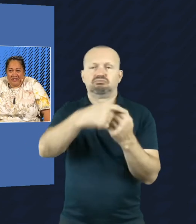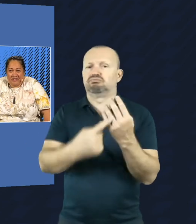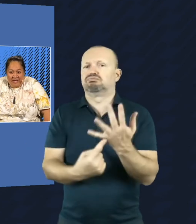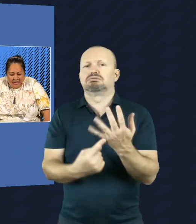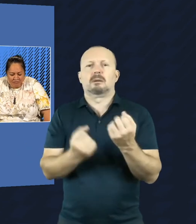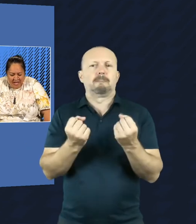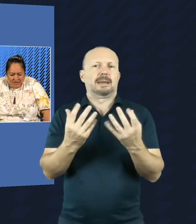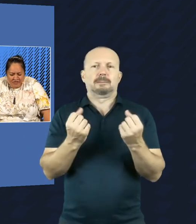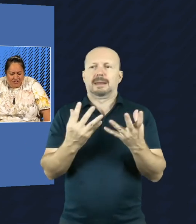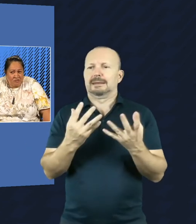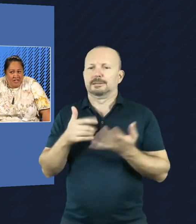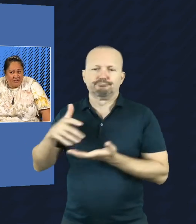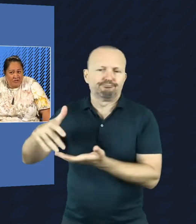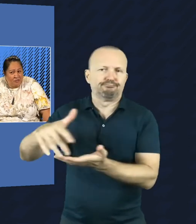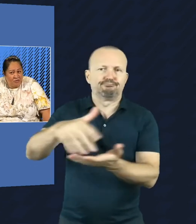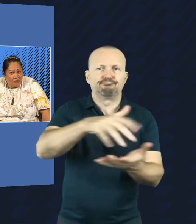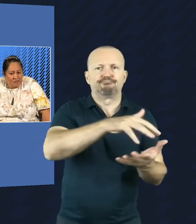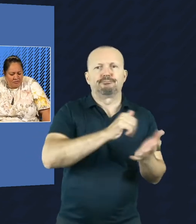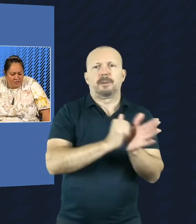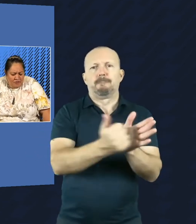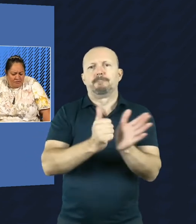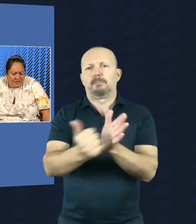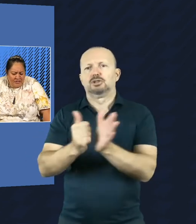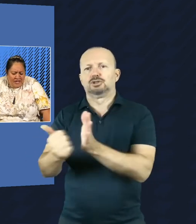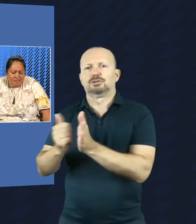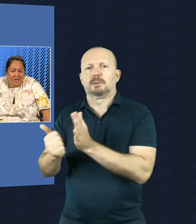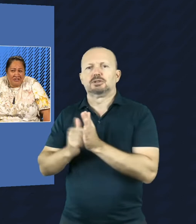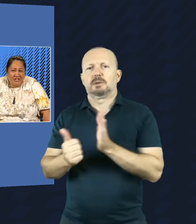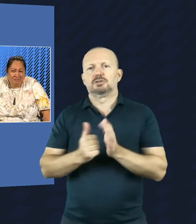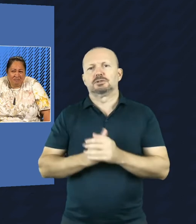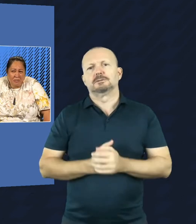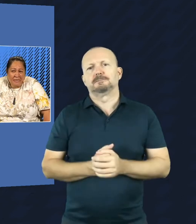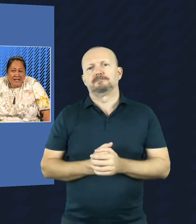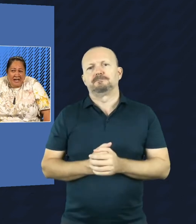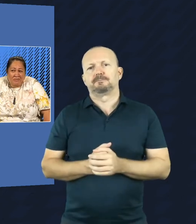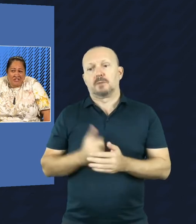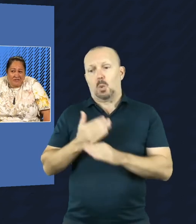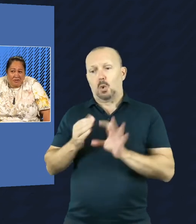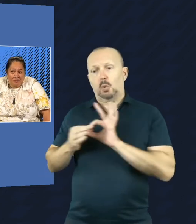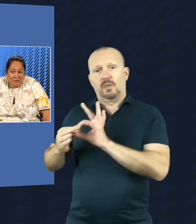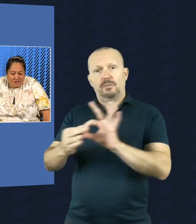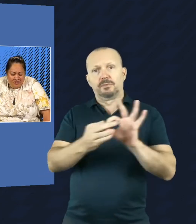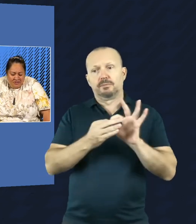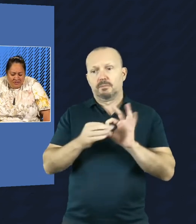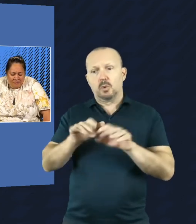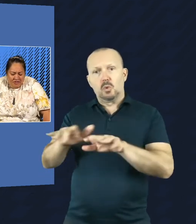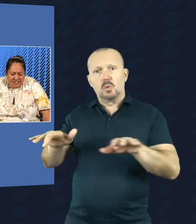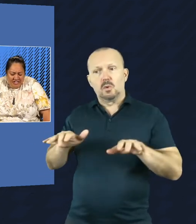about. And so who do we work with? We work with Māori, Pacific